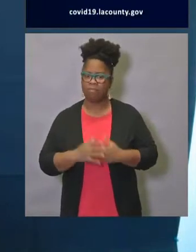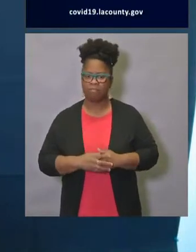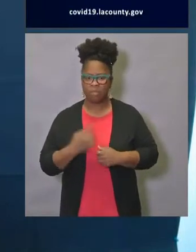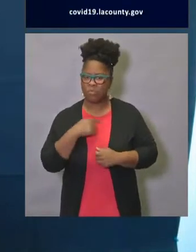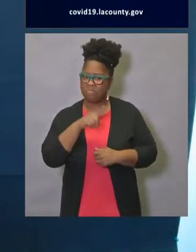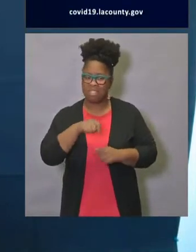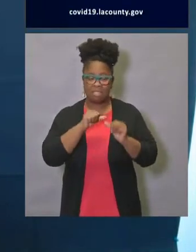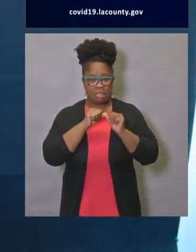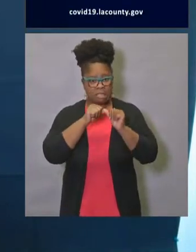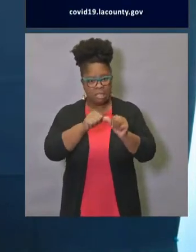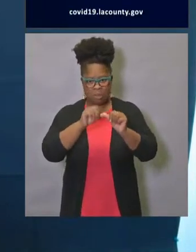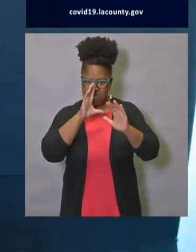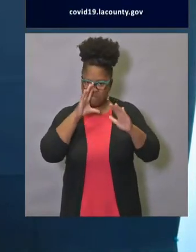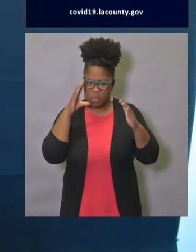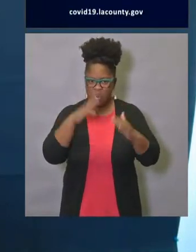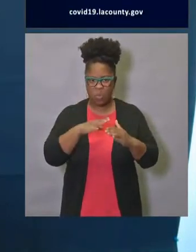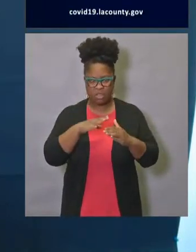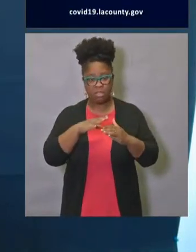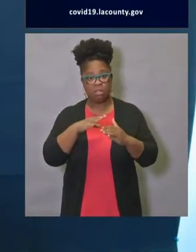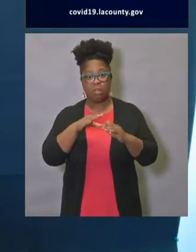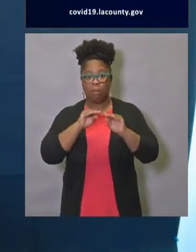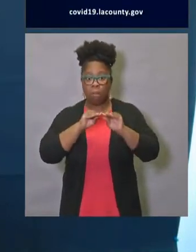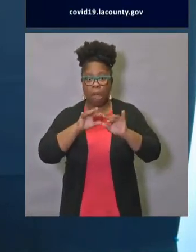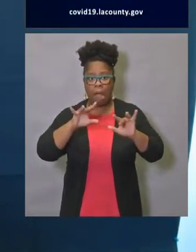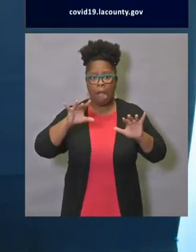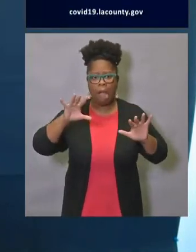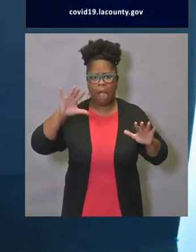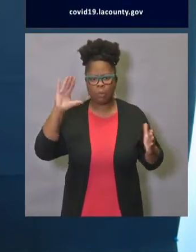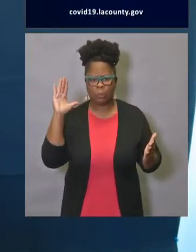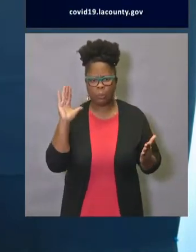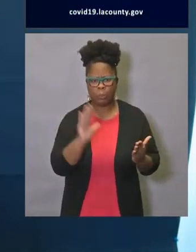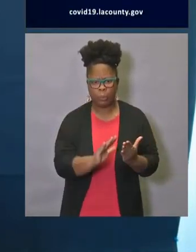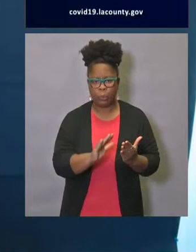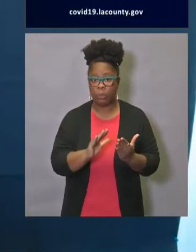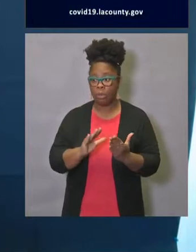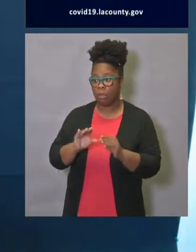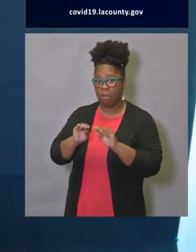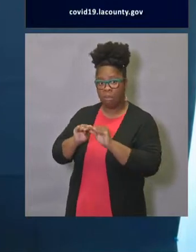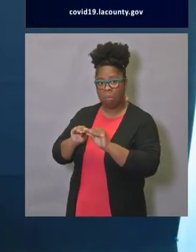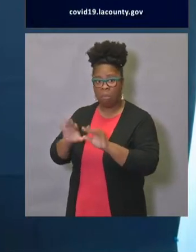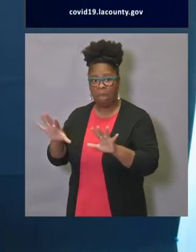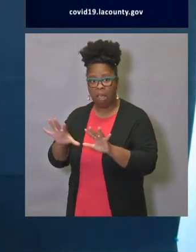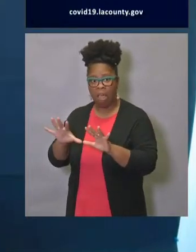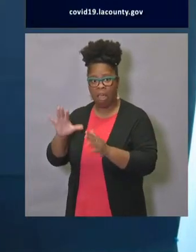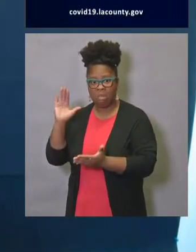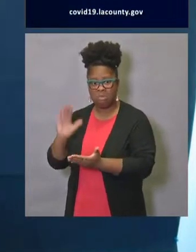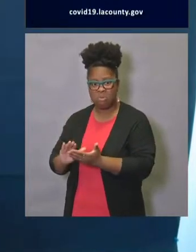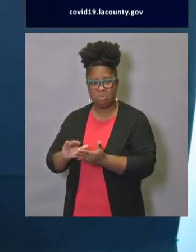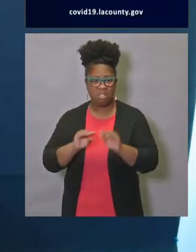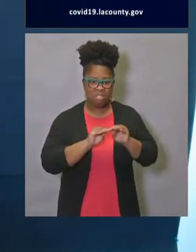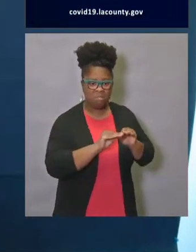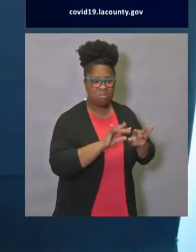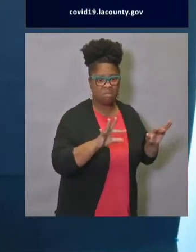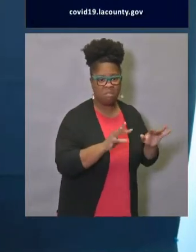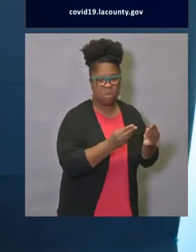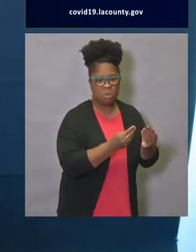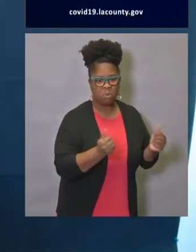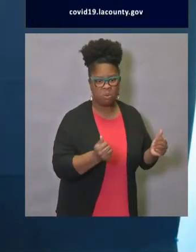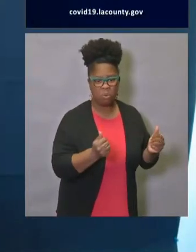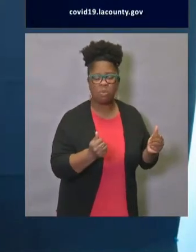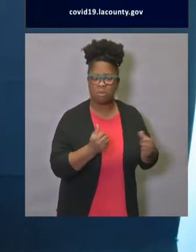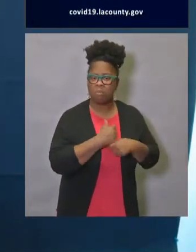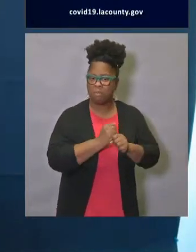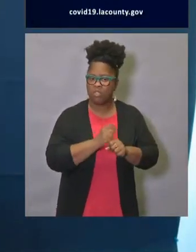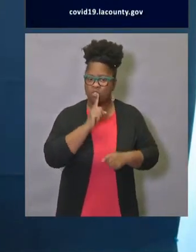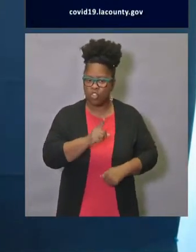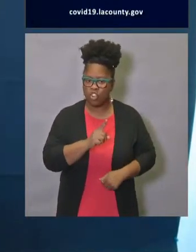to continue to focus on suppression of the virus and putting out these small fires where they're rising. And